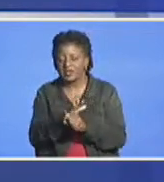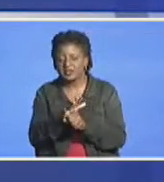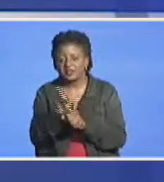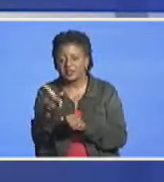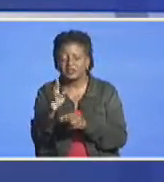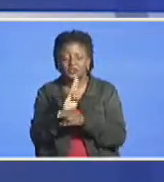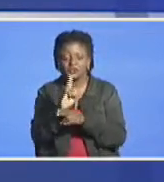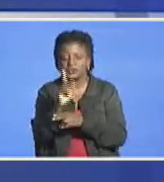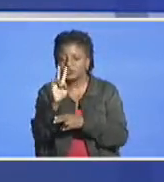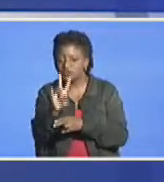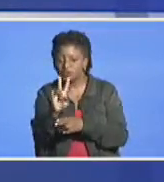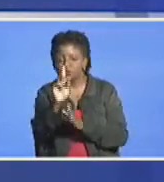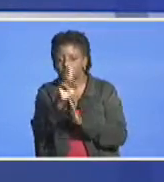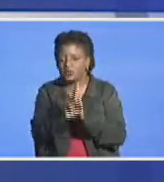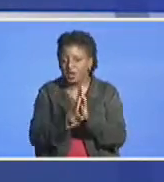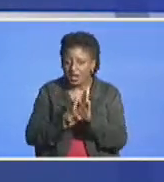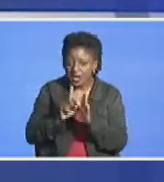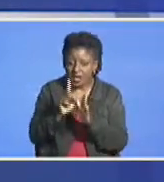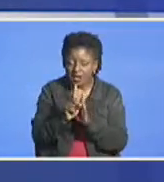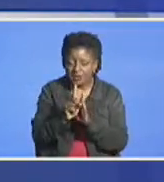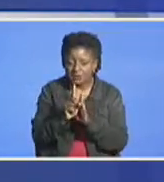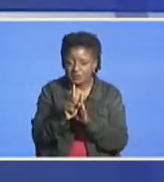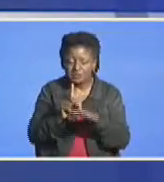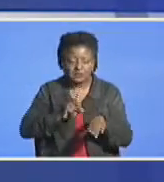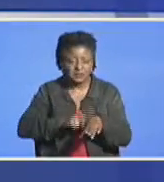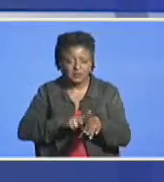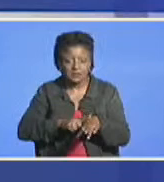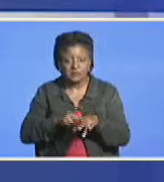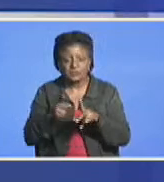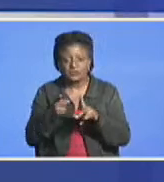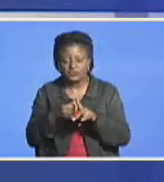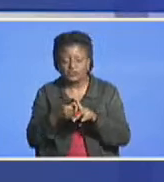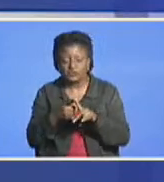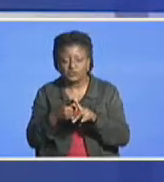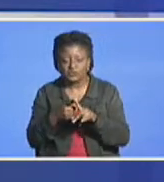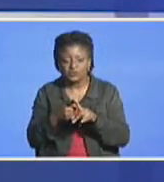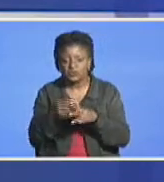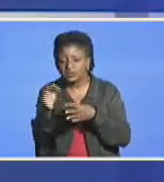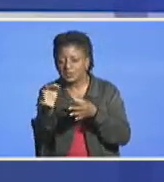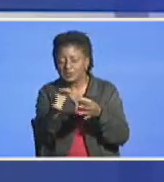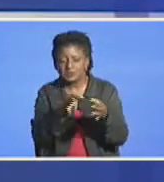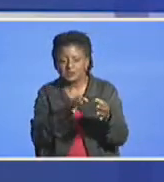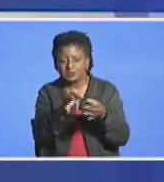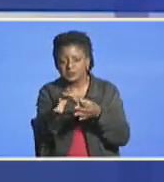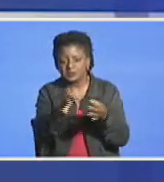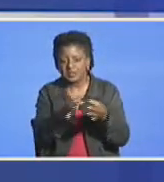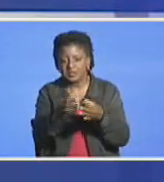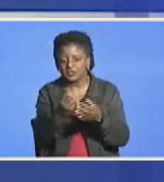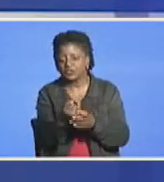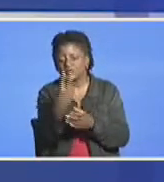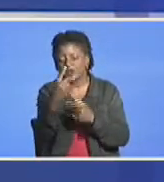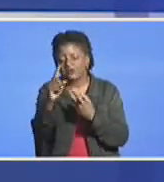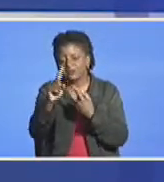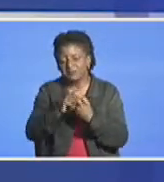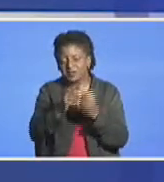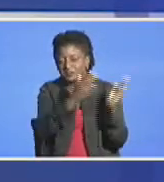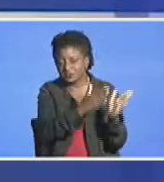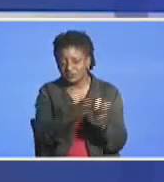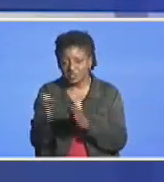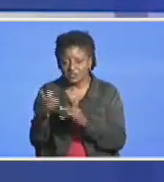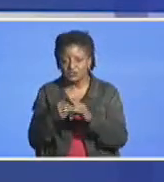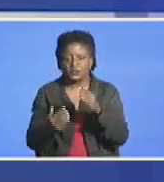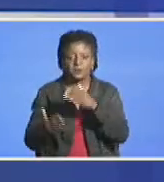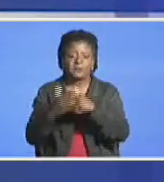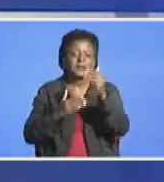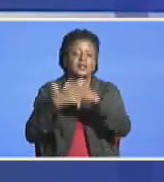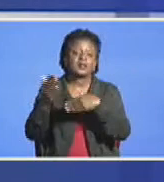his 2-hour contribution to flesh out his administration's 12-month strategy to build back better. Aldovis Munnings